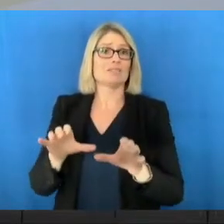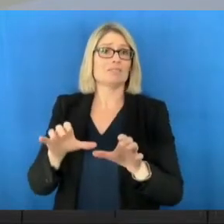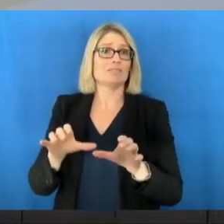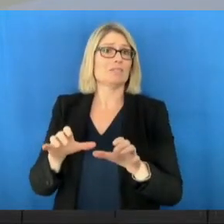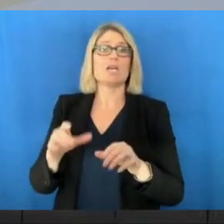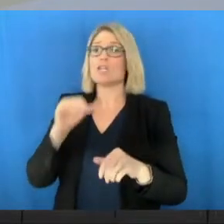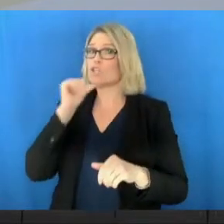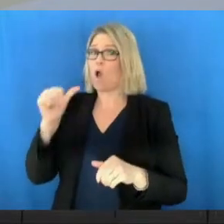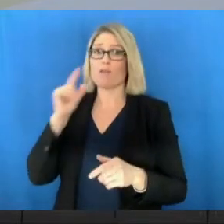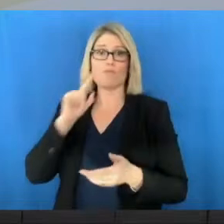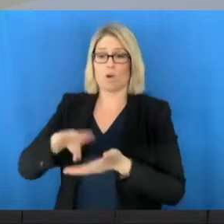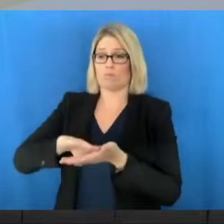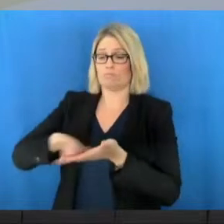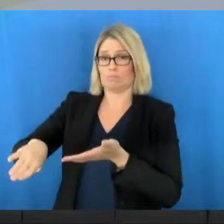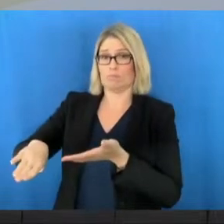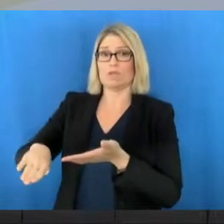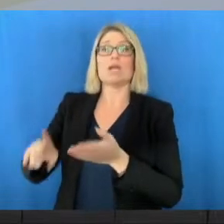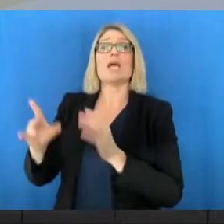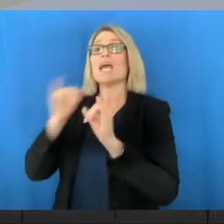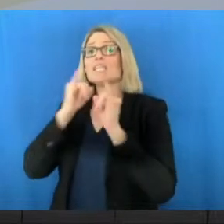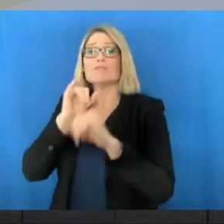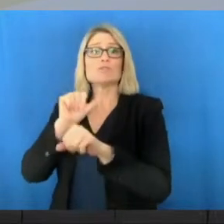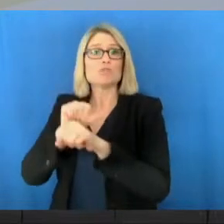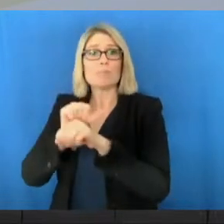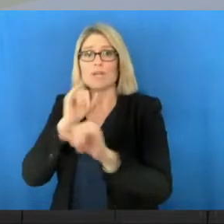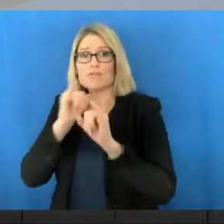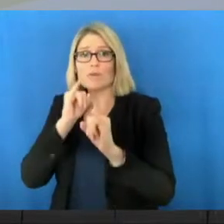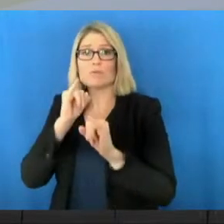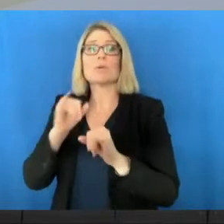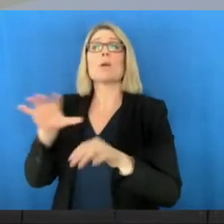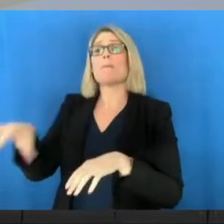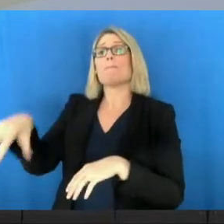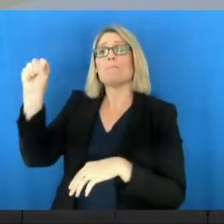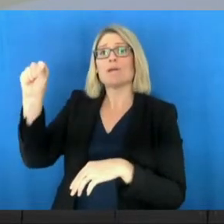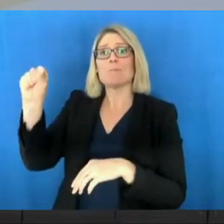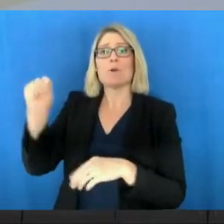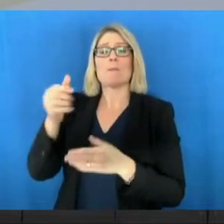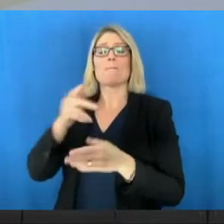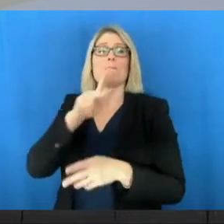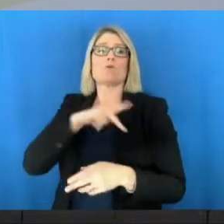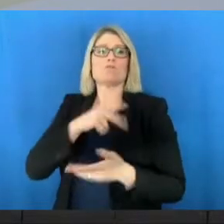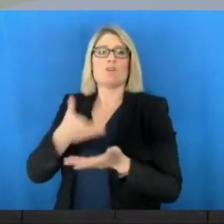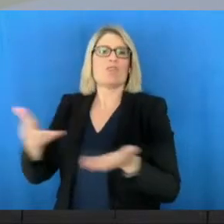qualify, including interviews, meetings, and picking up of personal goods.